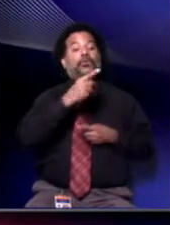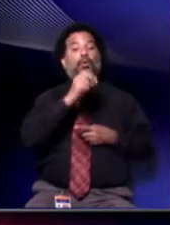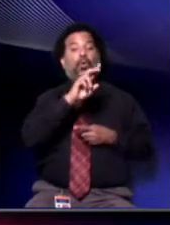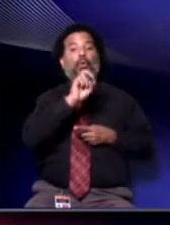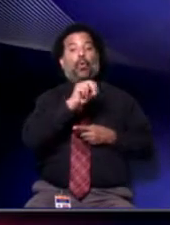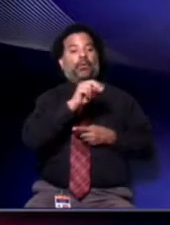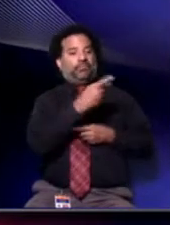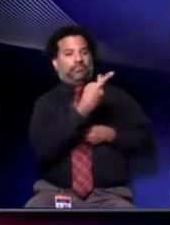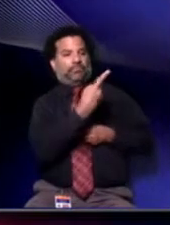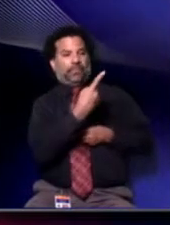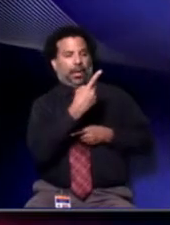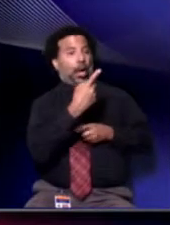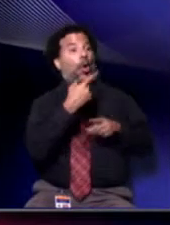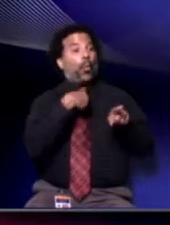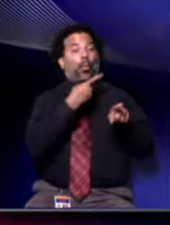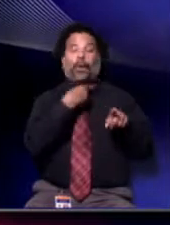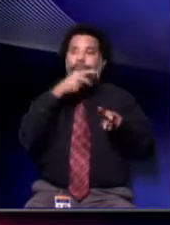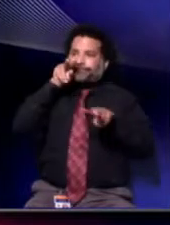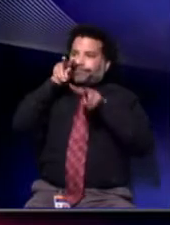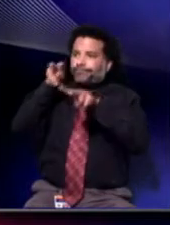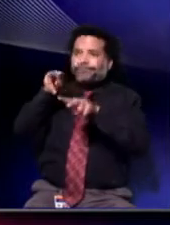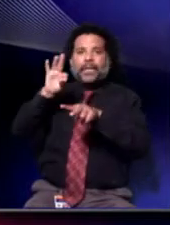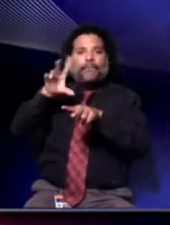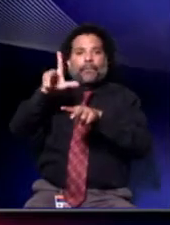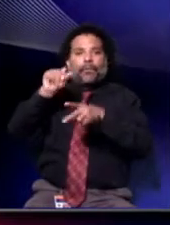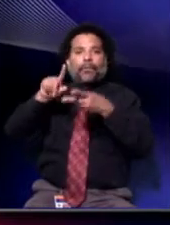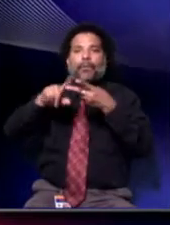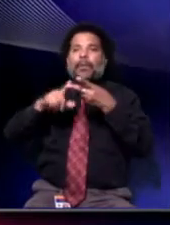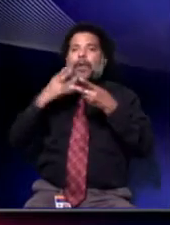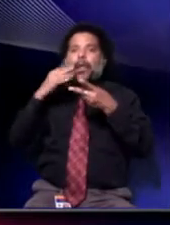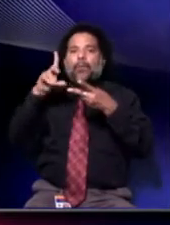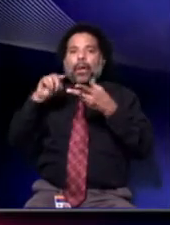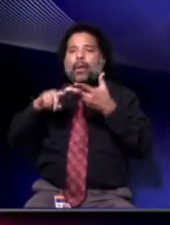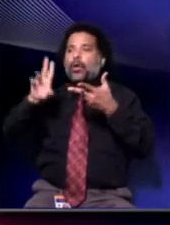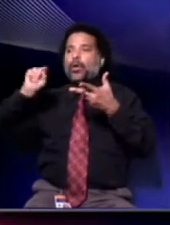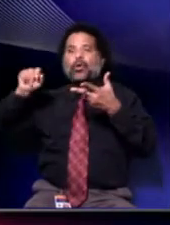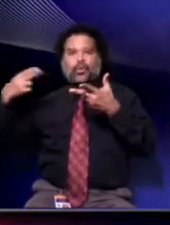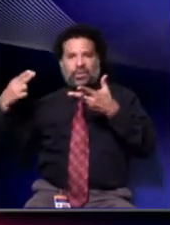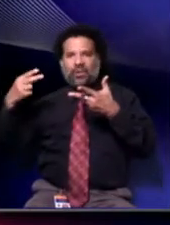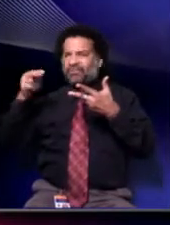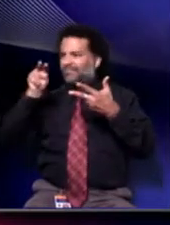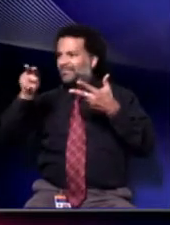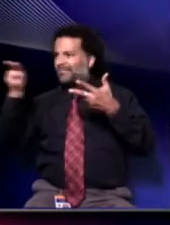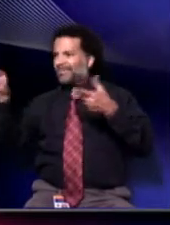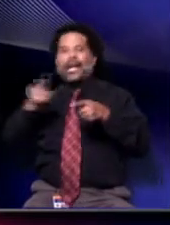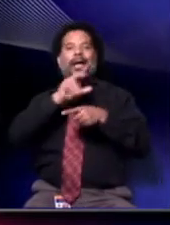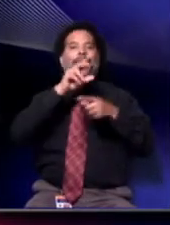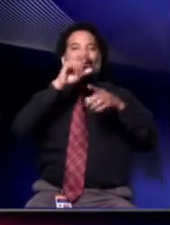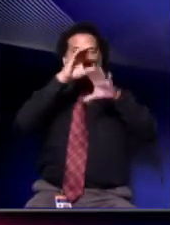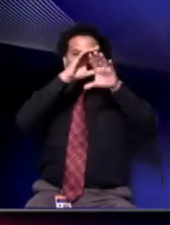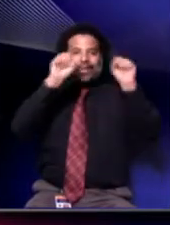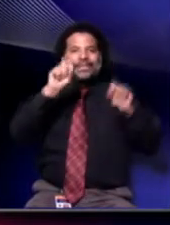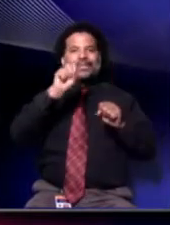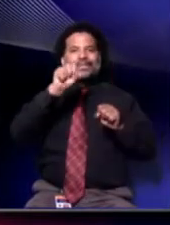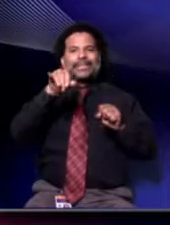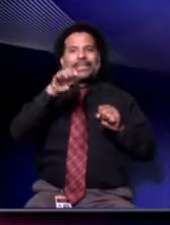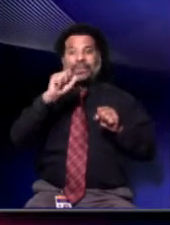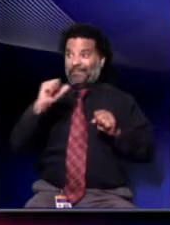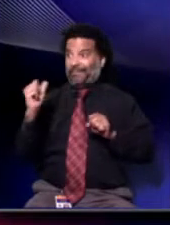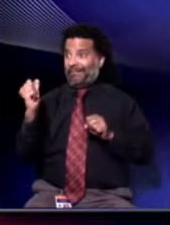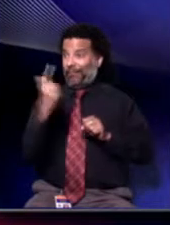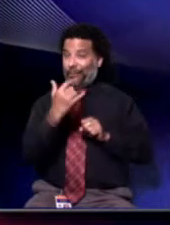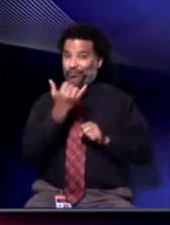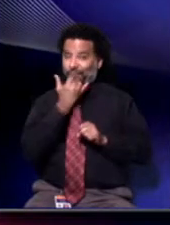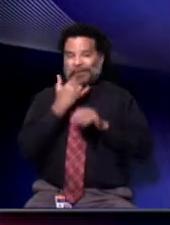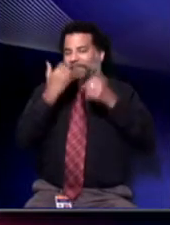at Florida, Colorado, and Utah, and President Sims made the comment, then we're all doing it wrong. But the reality